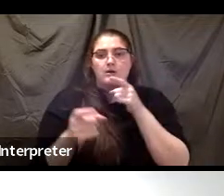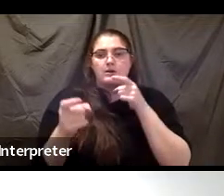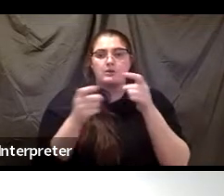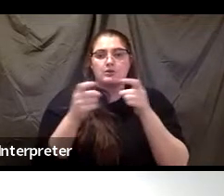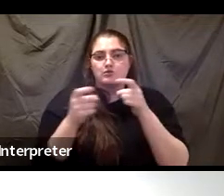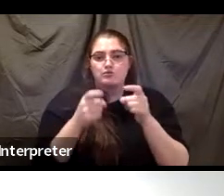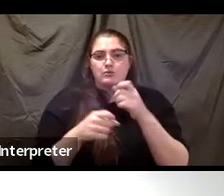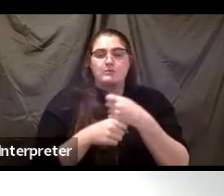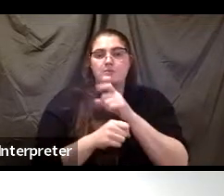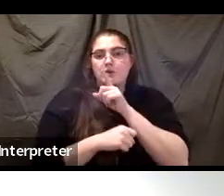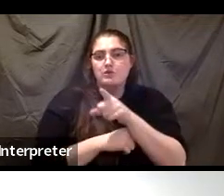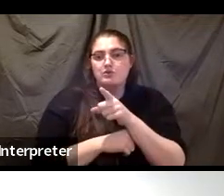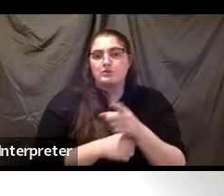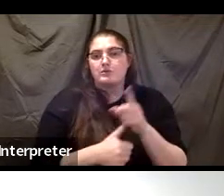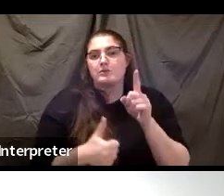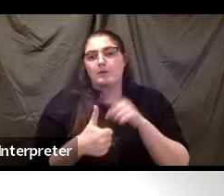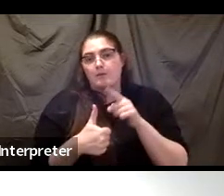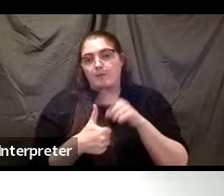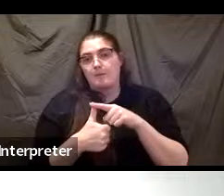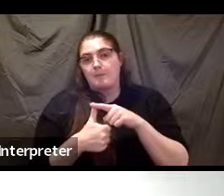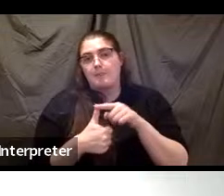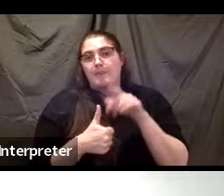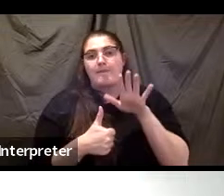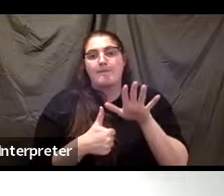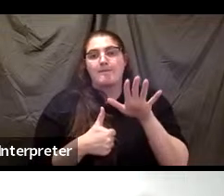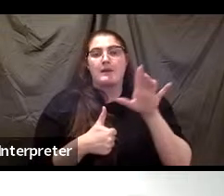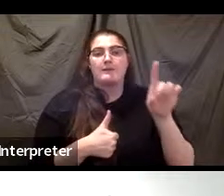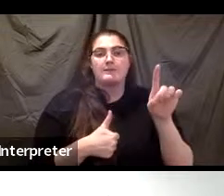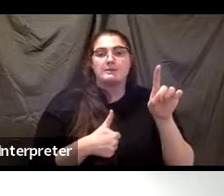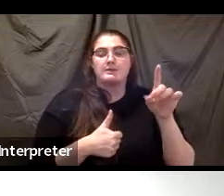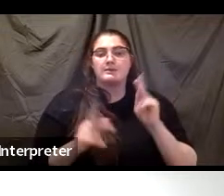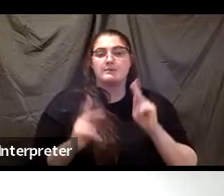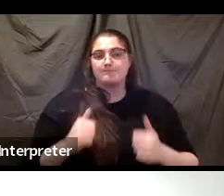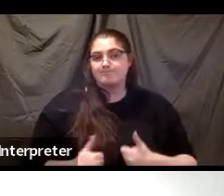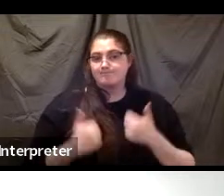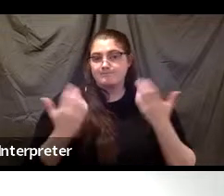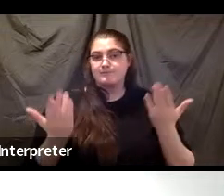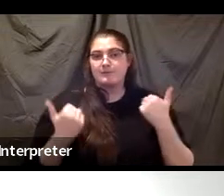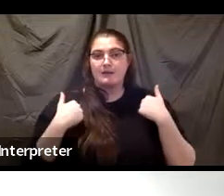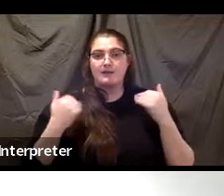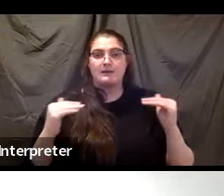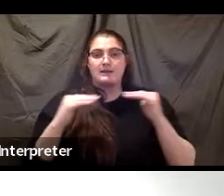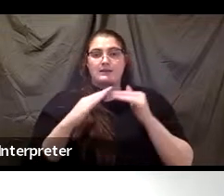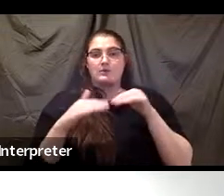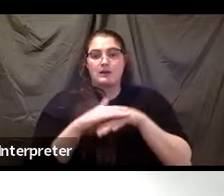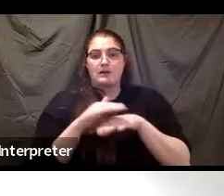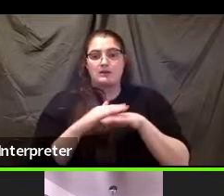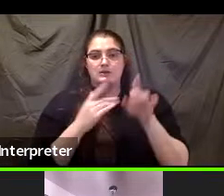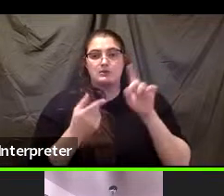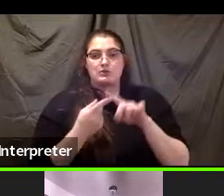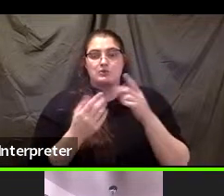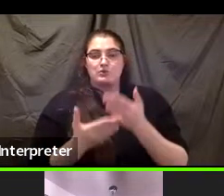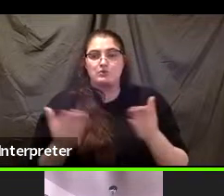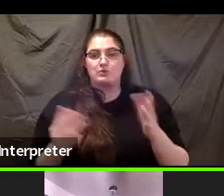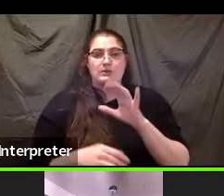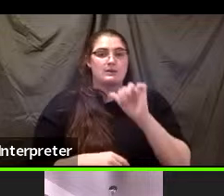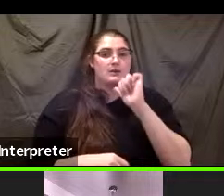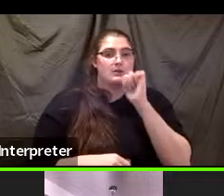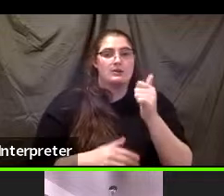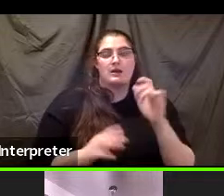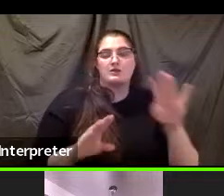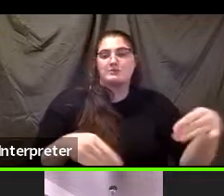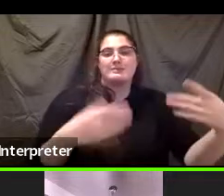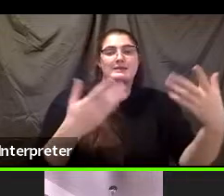make sure that, one, 5D residents have equal access to these tools, and that they are not just